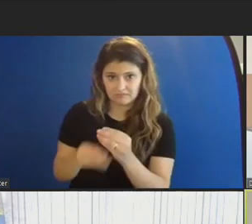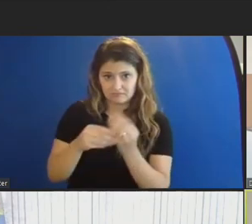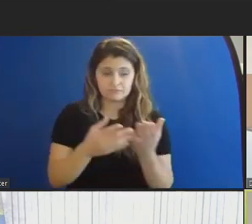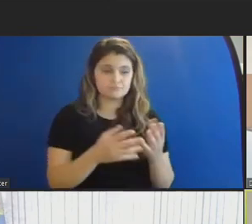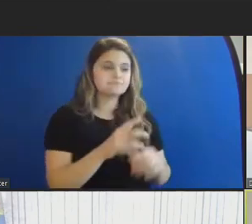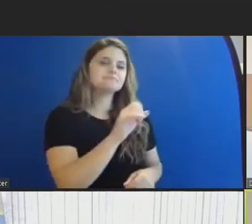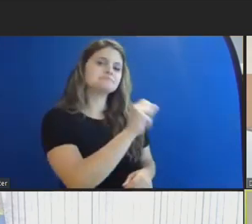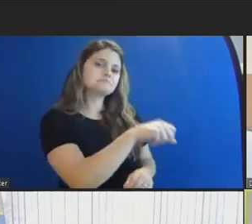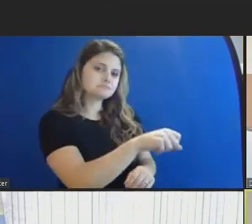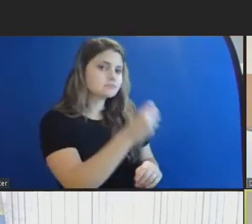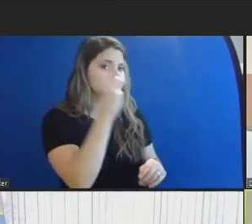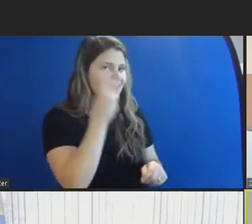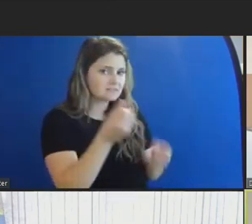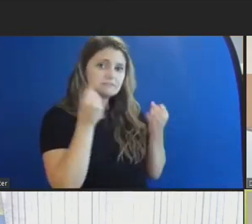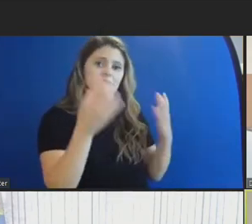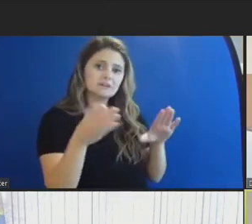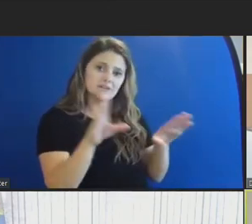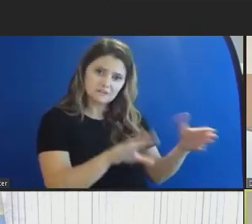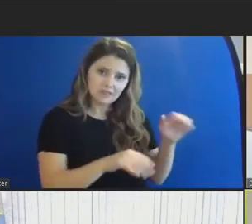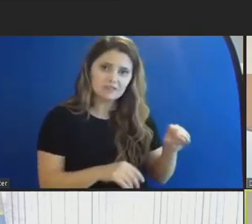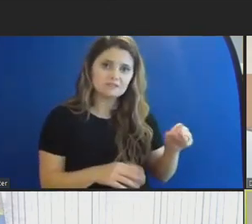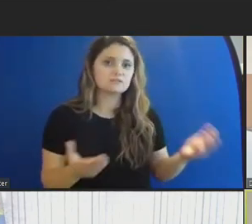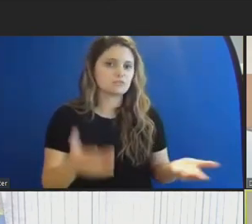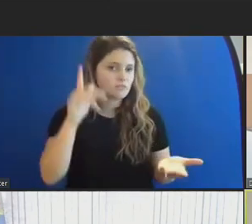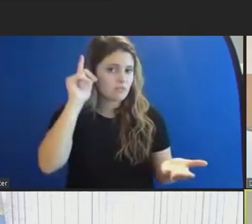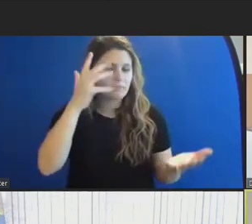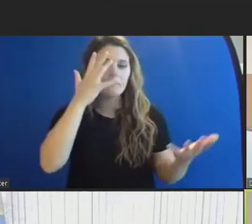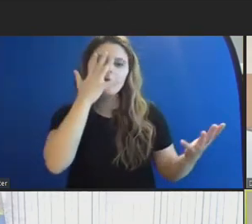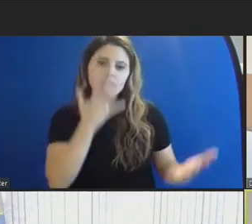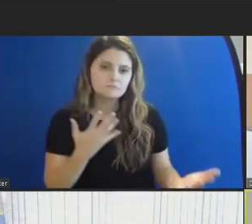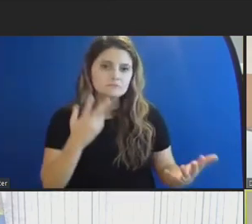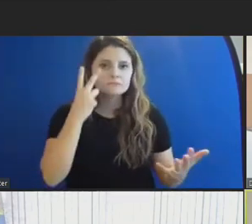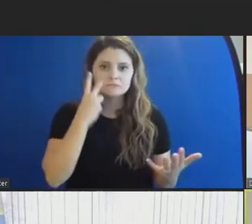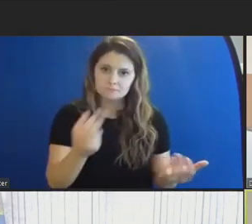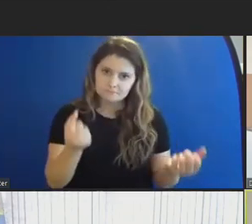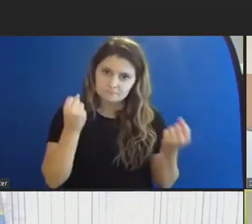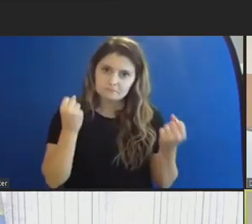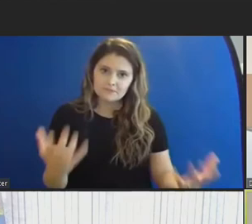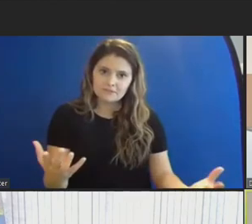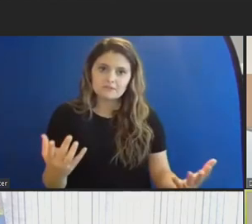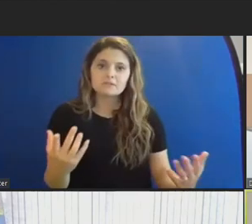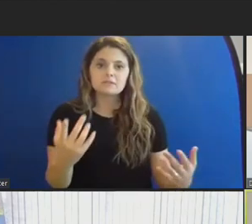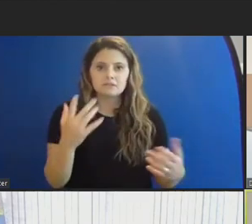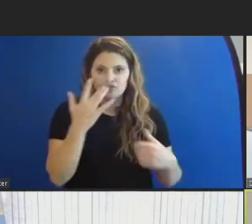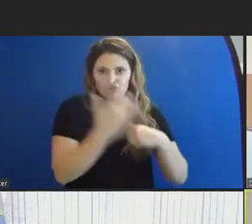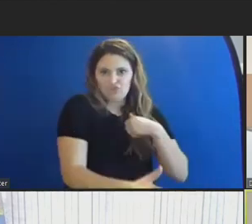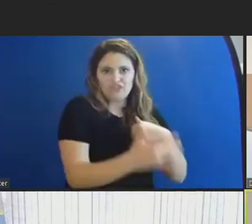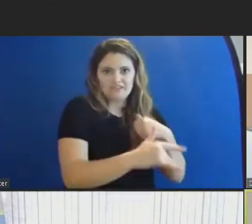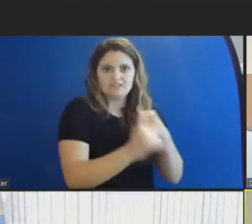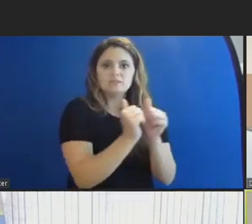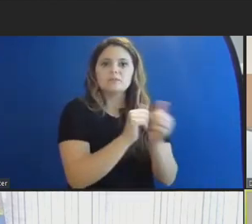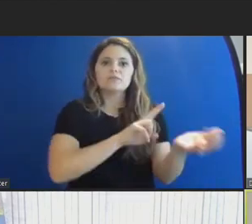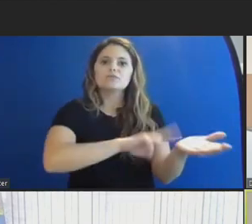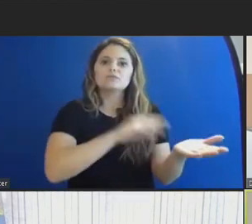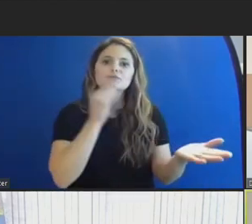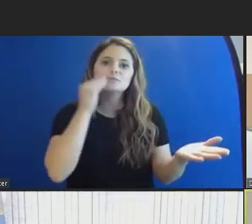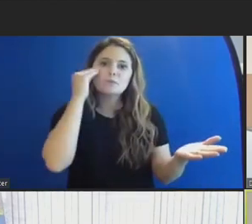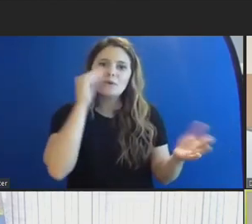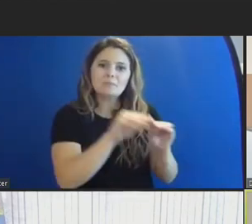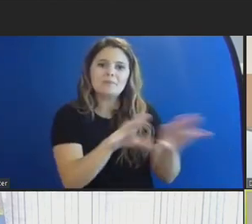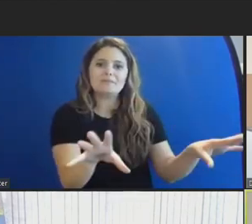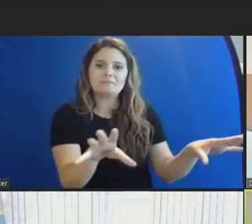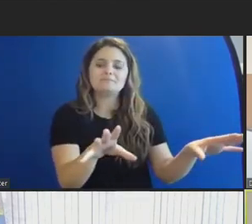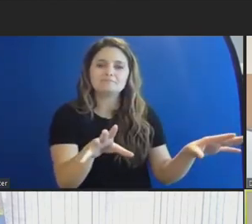have seen a lot of deaths here in Lubbock. Unfortunately, we saw a lot early on with some of those nursing home outbreaks, which